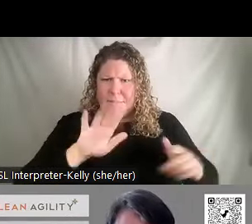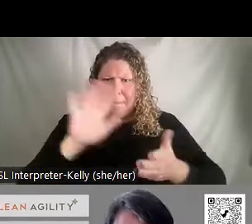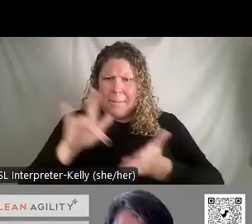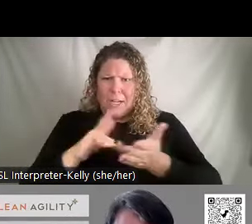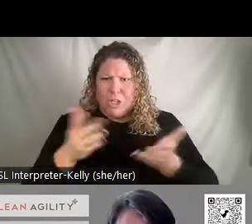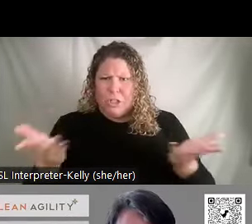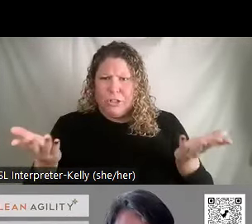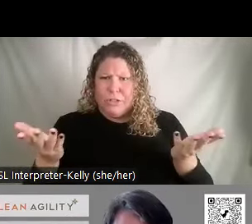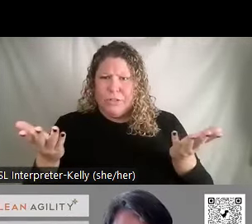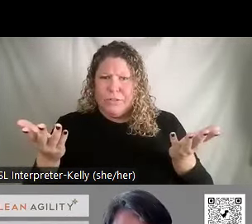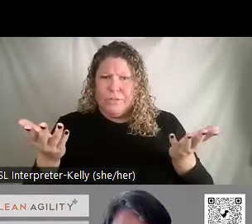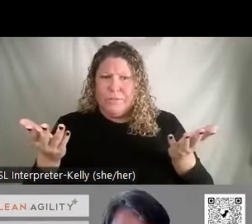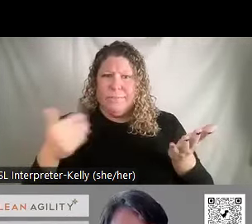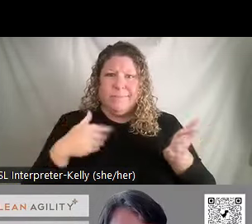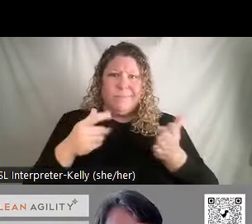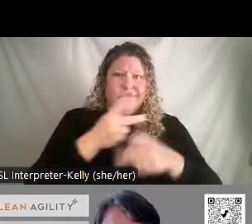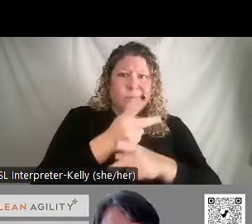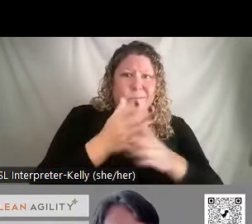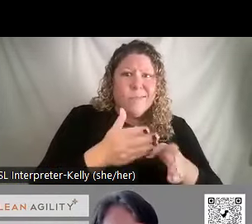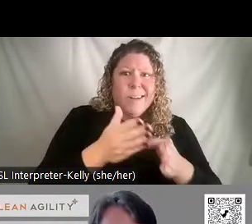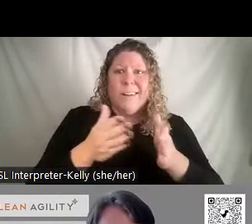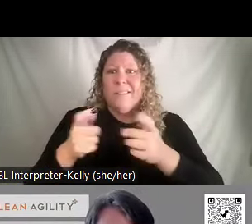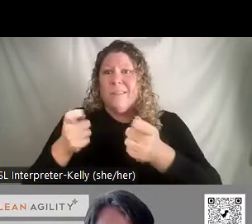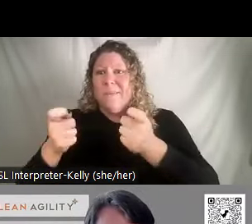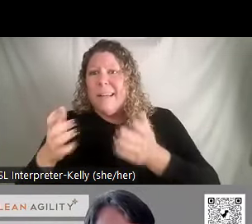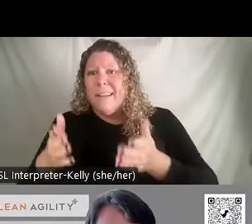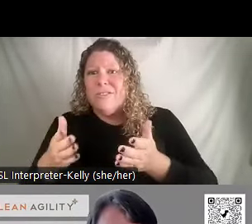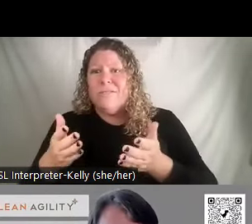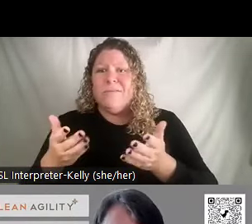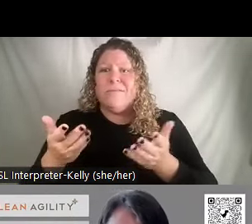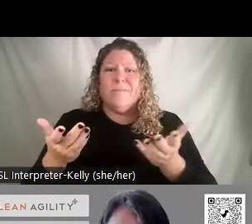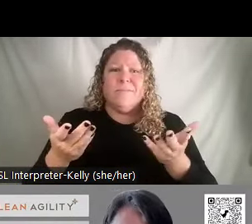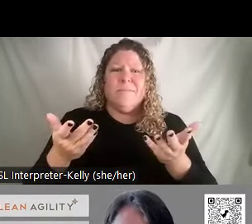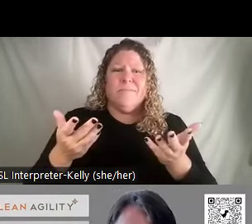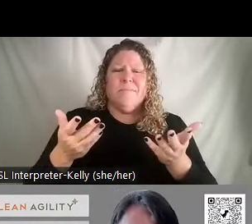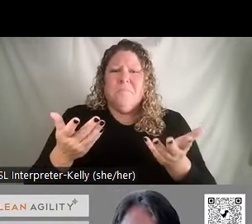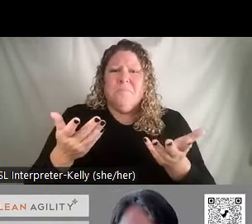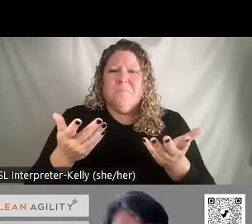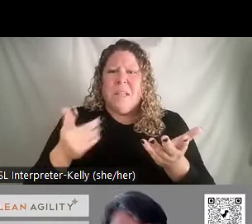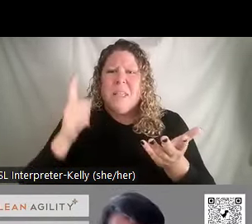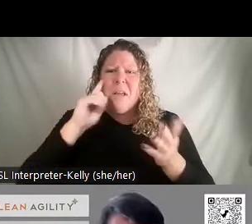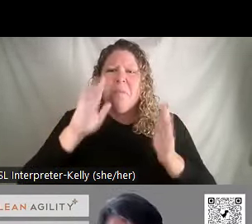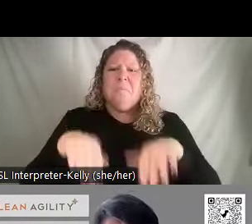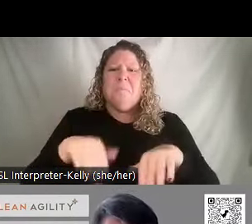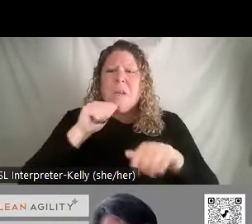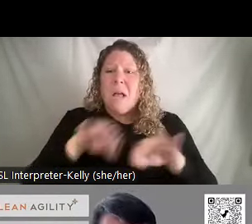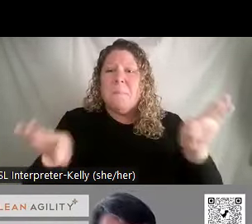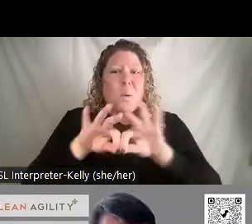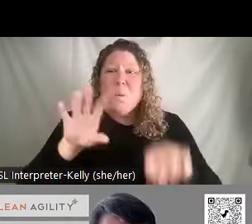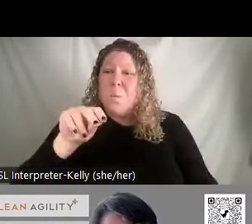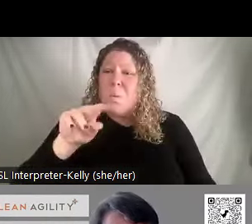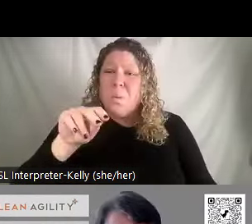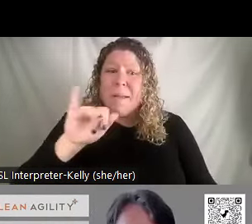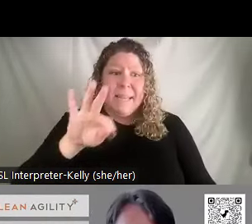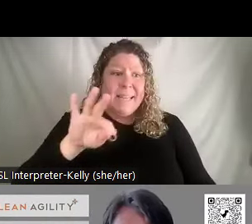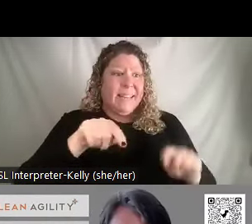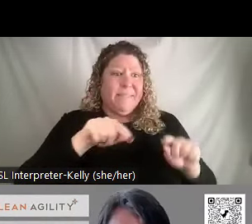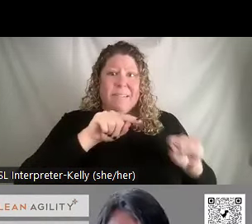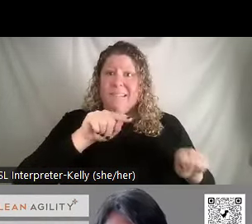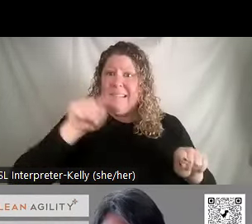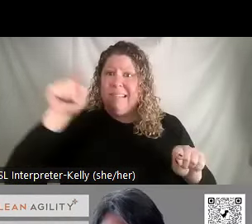kind of supervisors or managers in between that we're like, they're not important, but really they are. It's like a chain. If we don't have their support, this